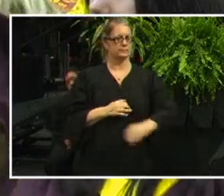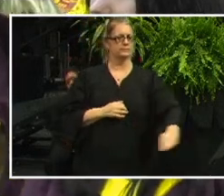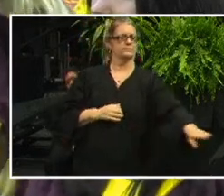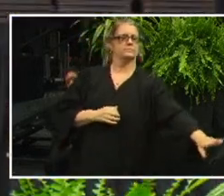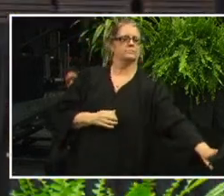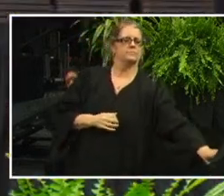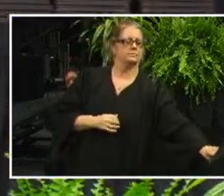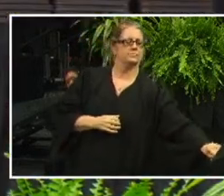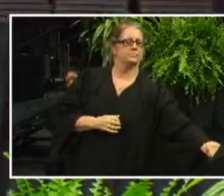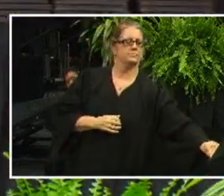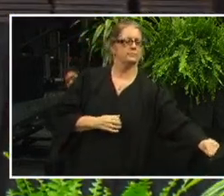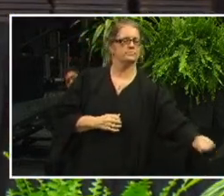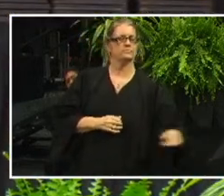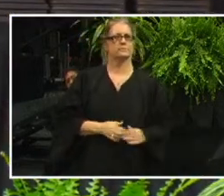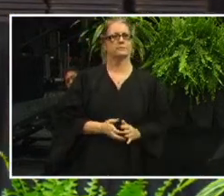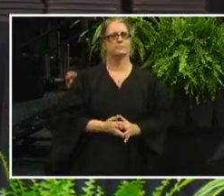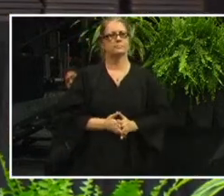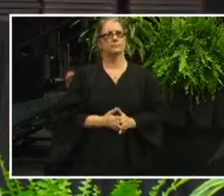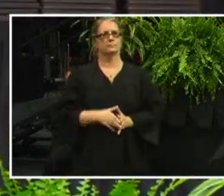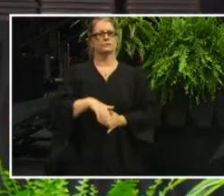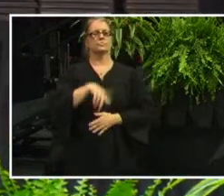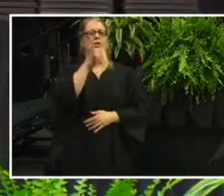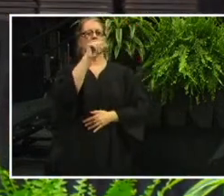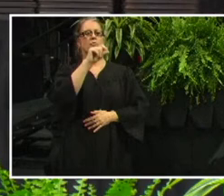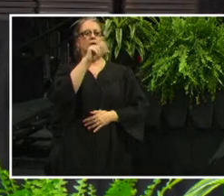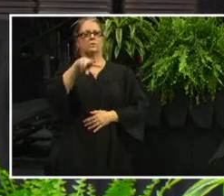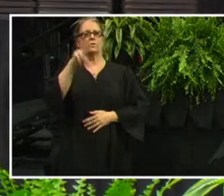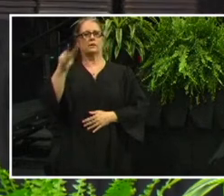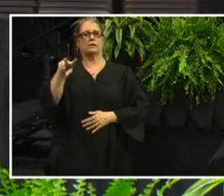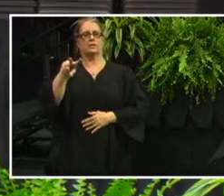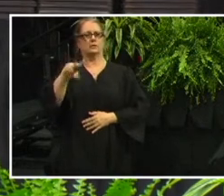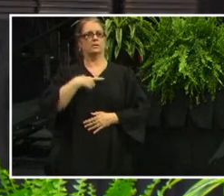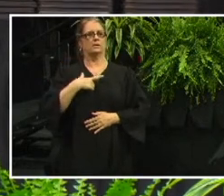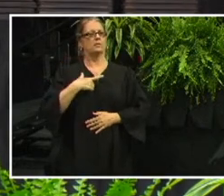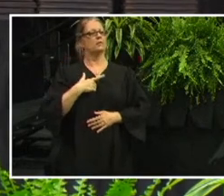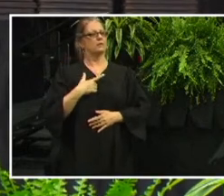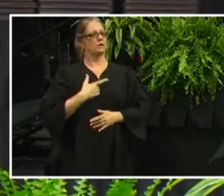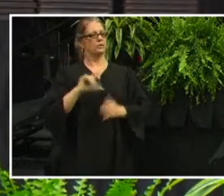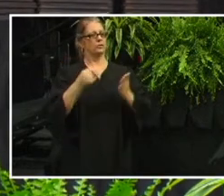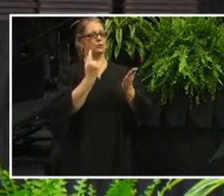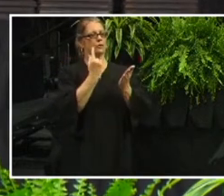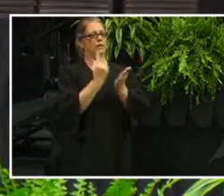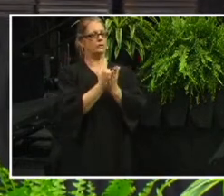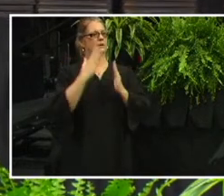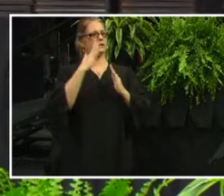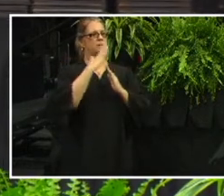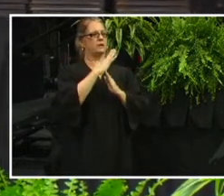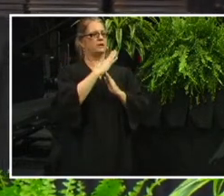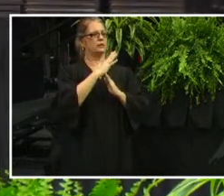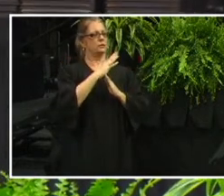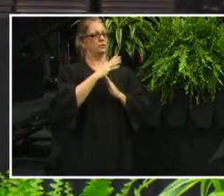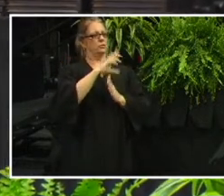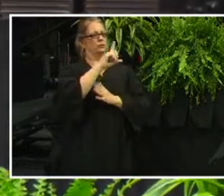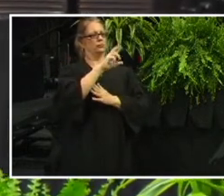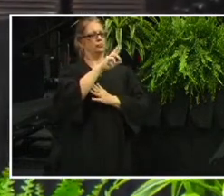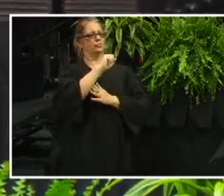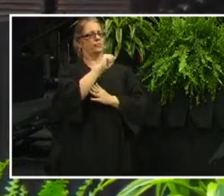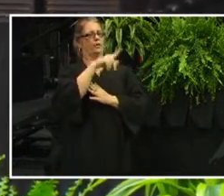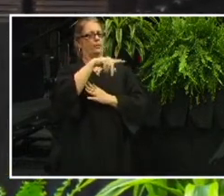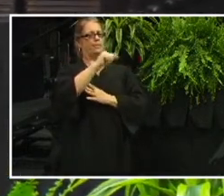Also on stage with me is our 2022 valedictorian, Dhruva Patel.